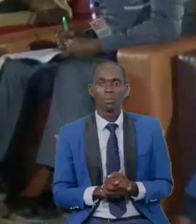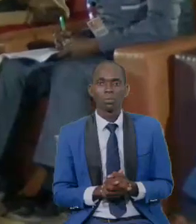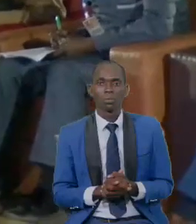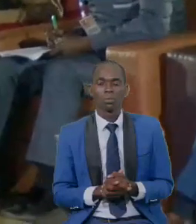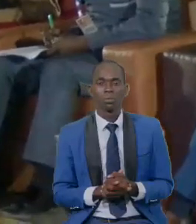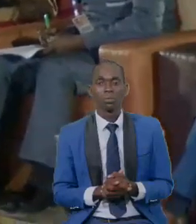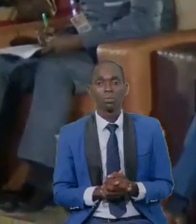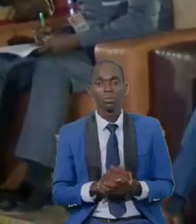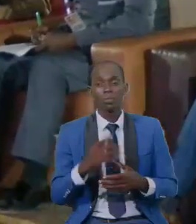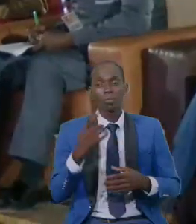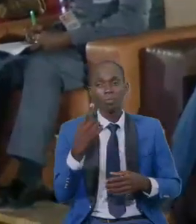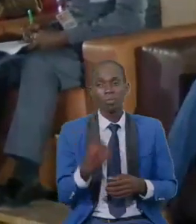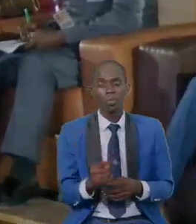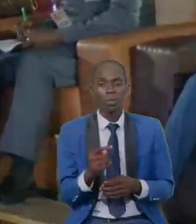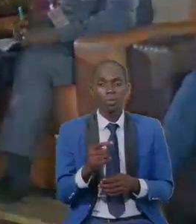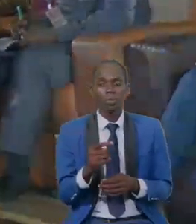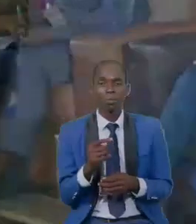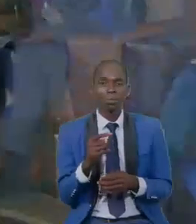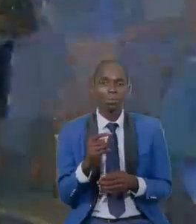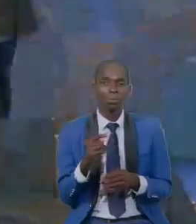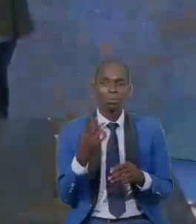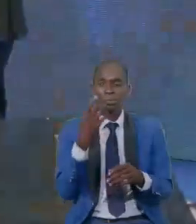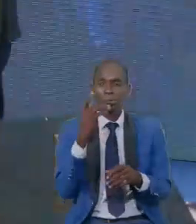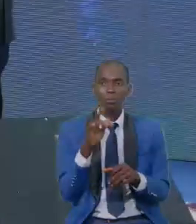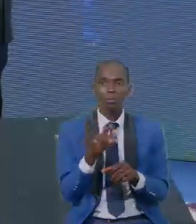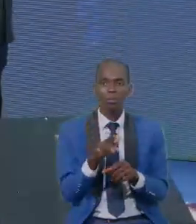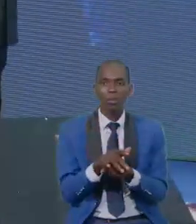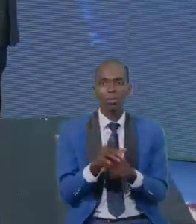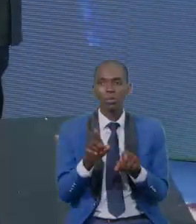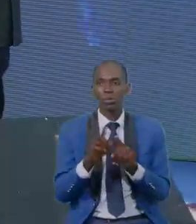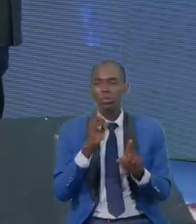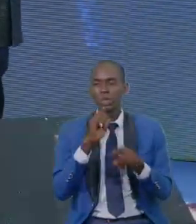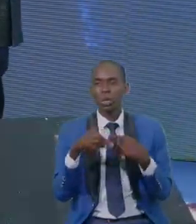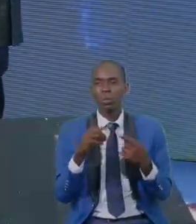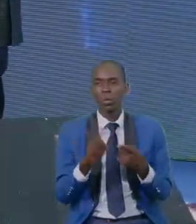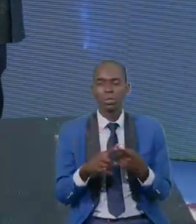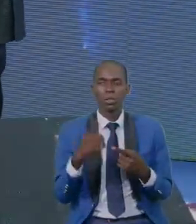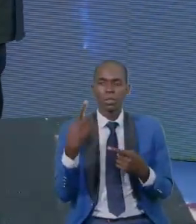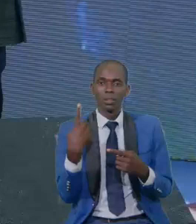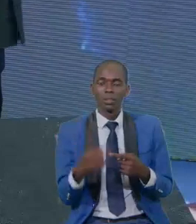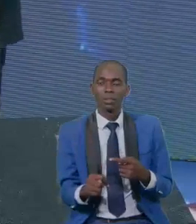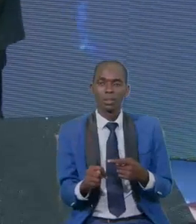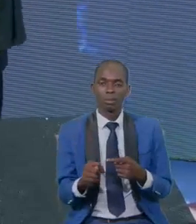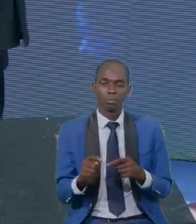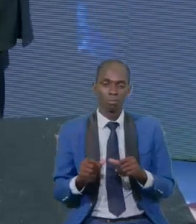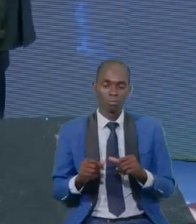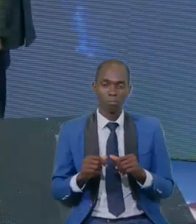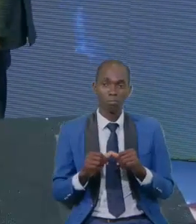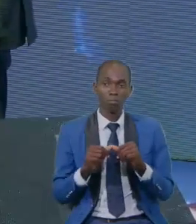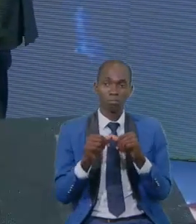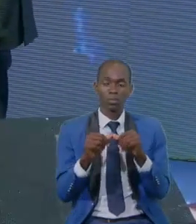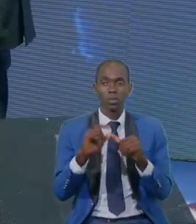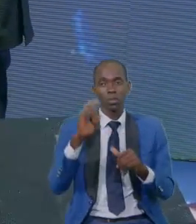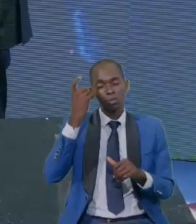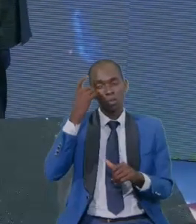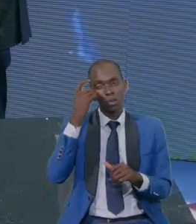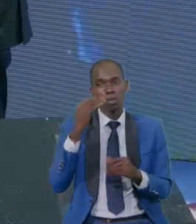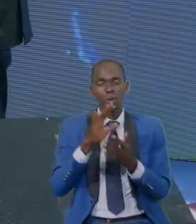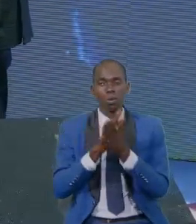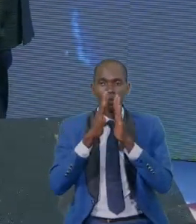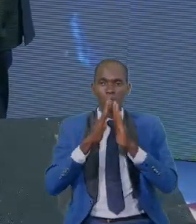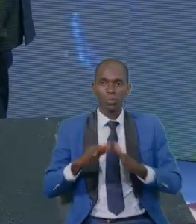The prophecy talks about perpetual government of peace in our lives.